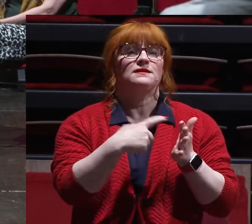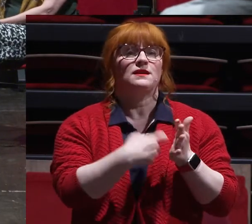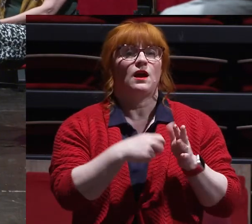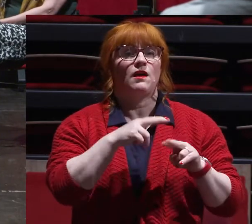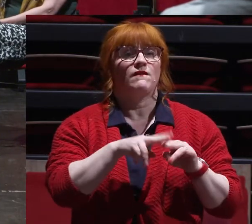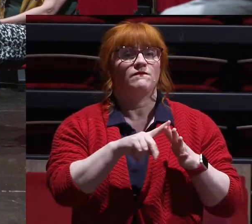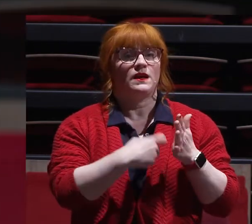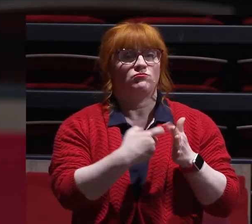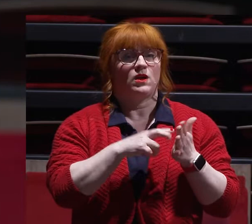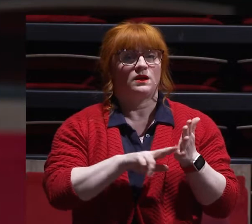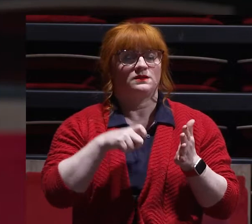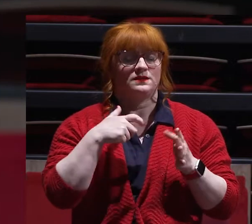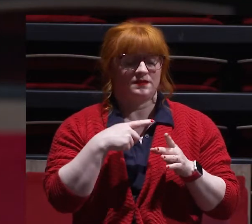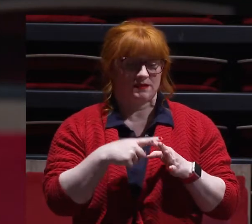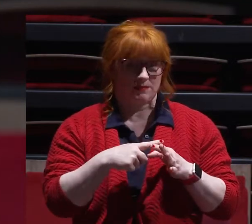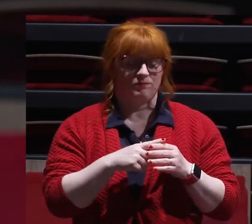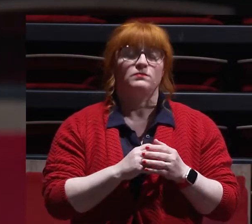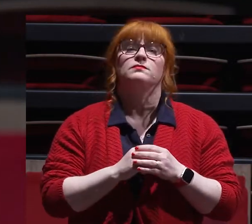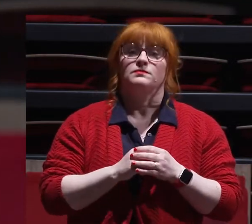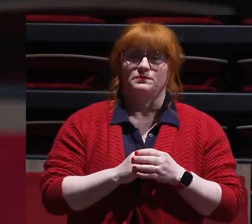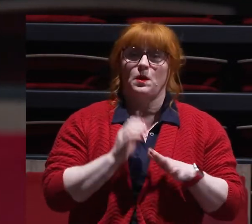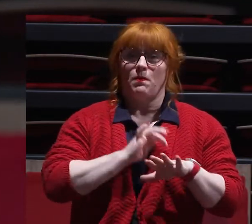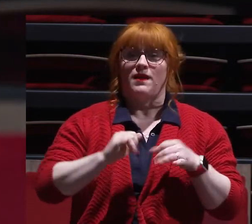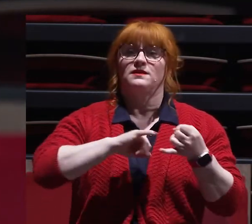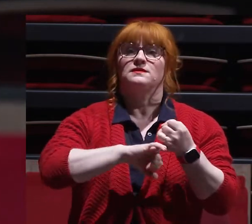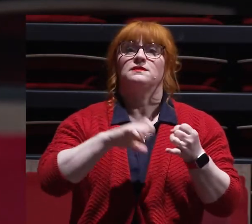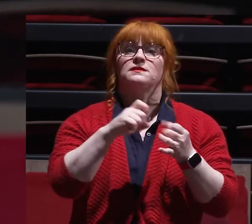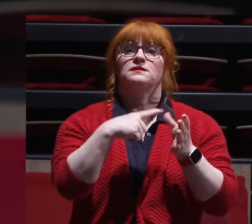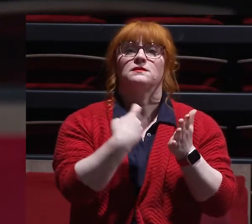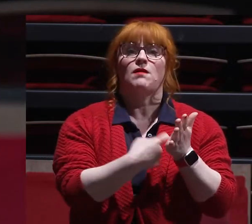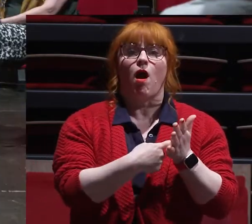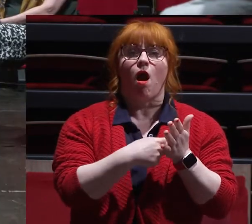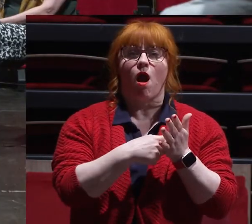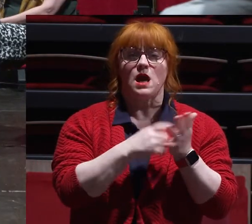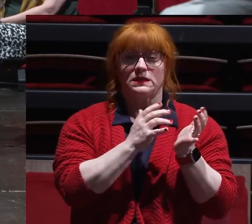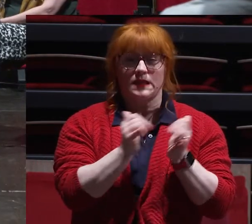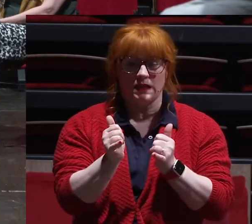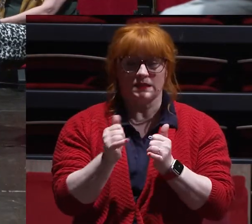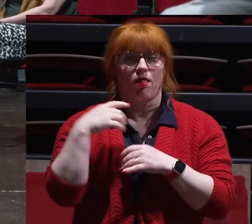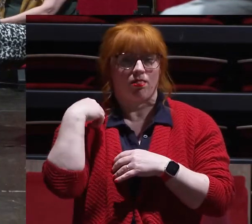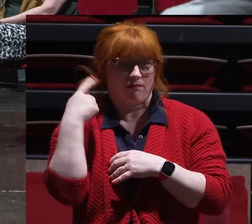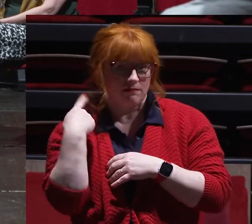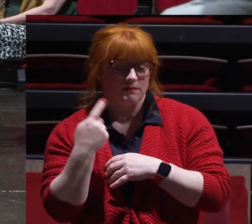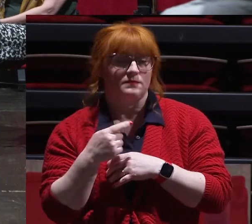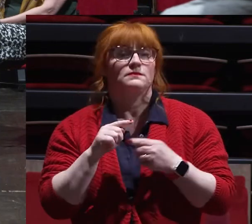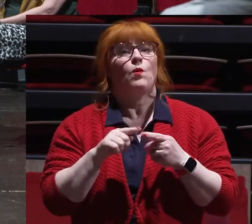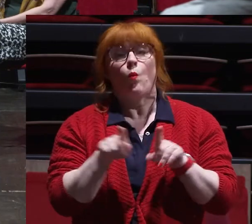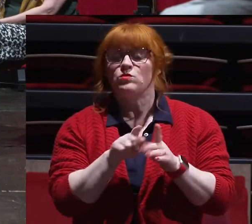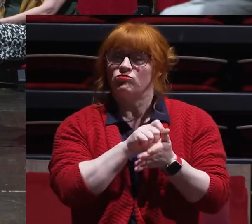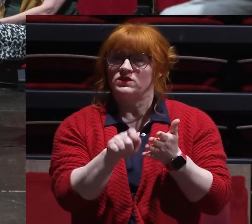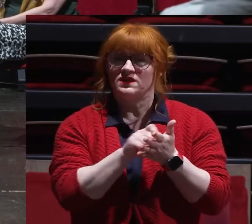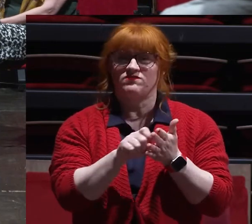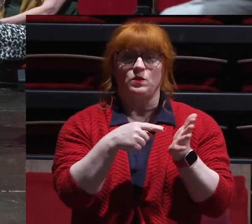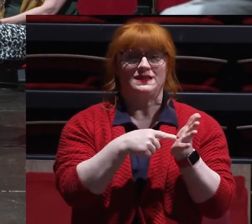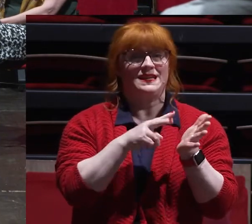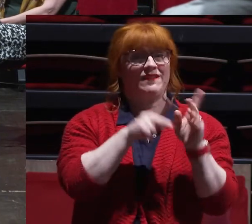was on at the National Theatre of Scotland. You had, Scartest was on at Soho, wasn't it? Yeah. And you've written for